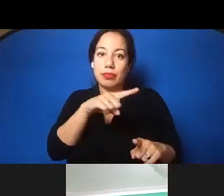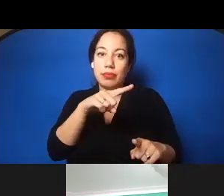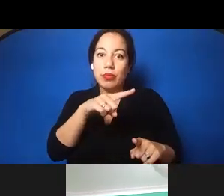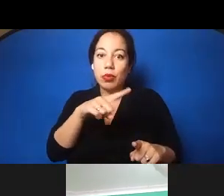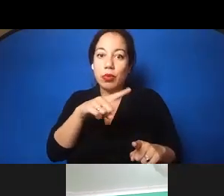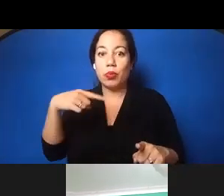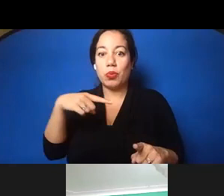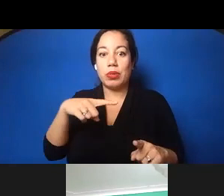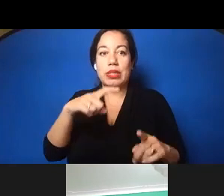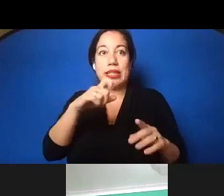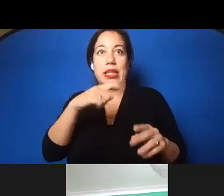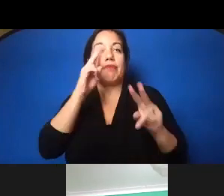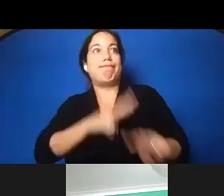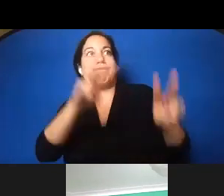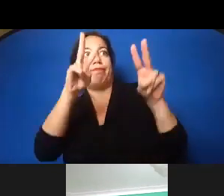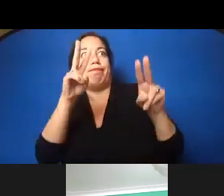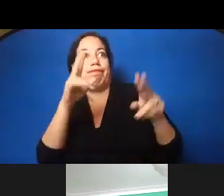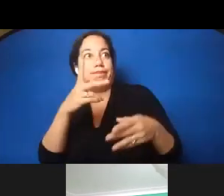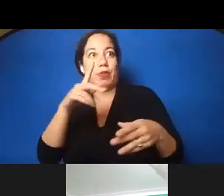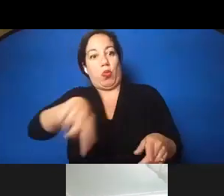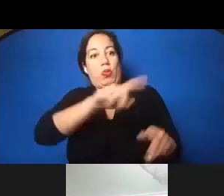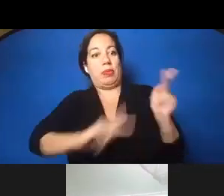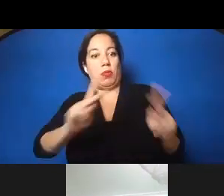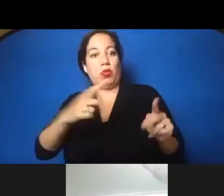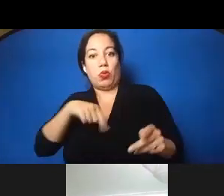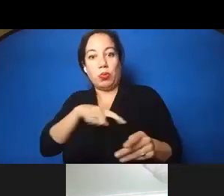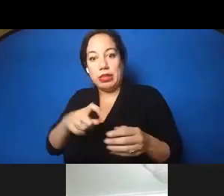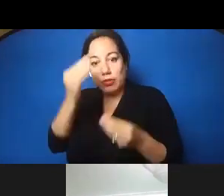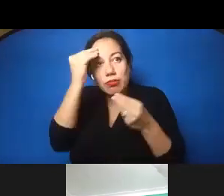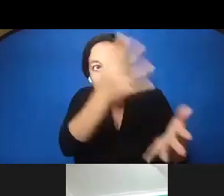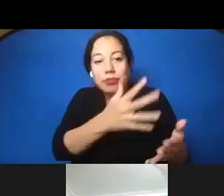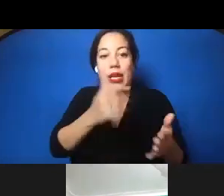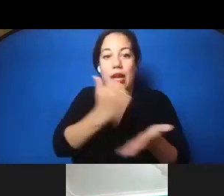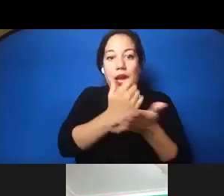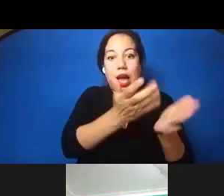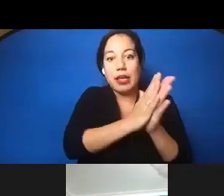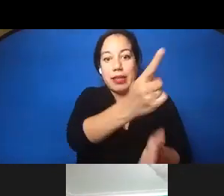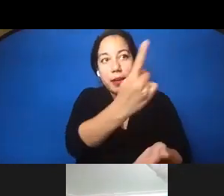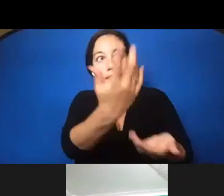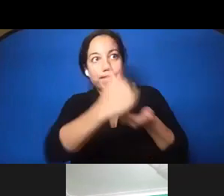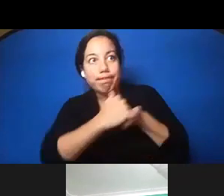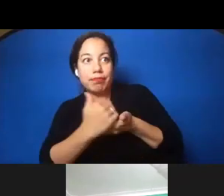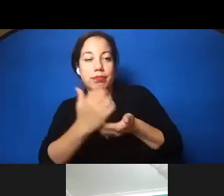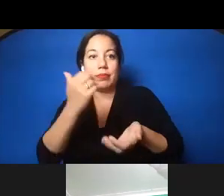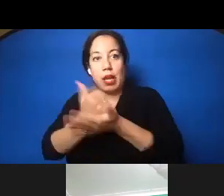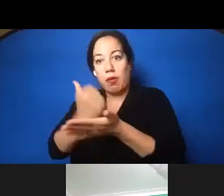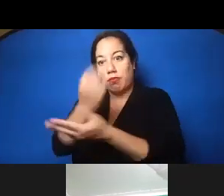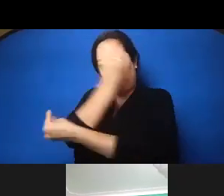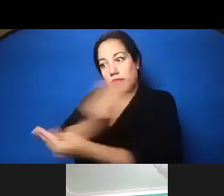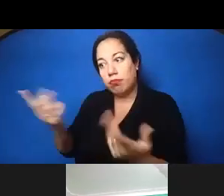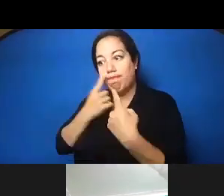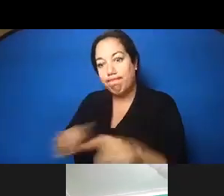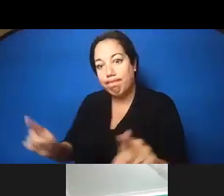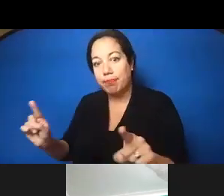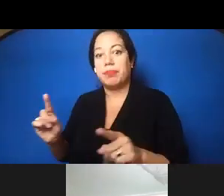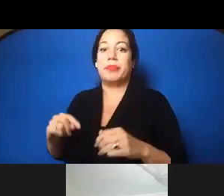country. So people need to adhere to the health rules and regulations that have been given by the